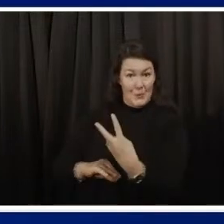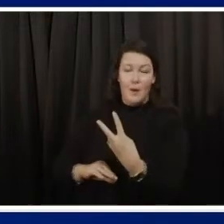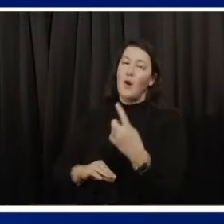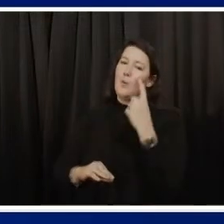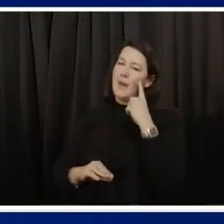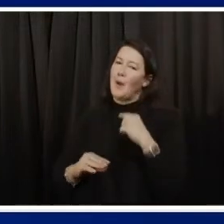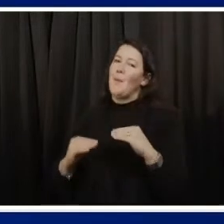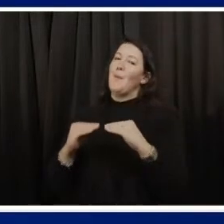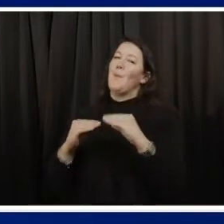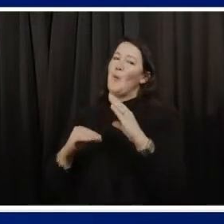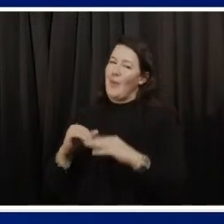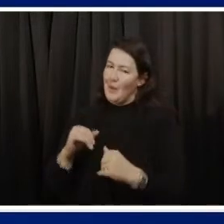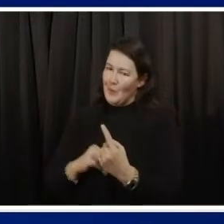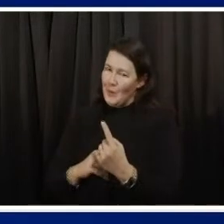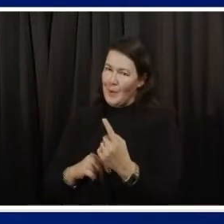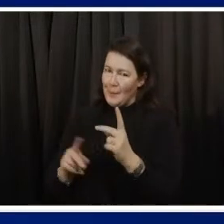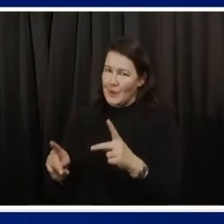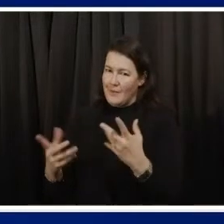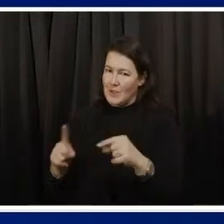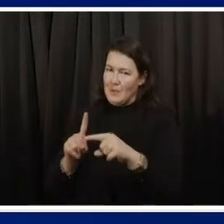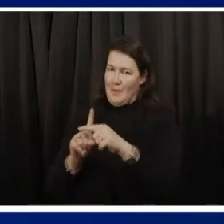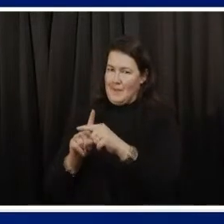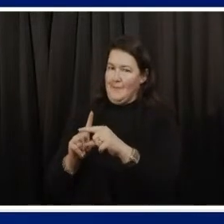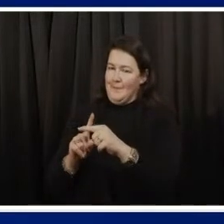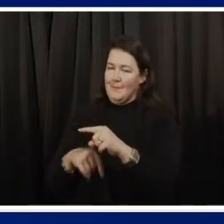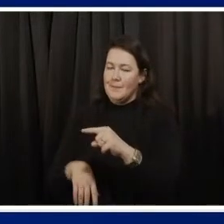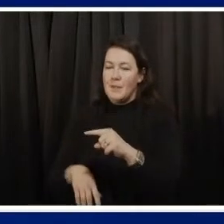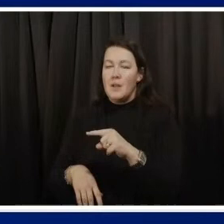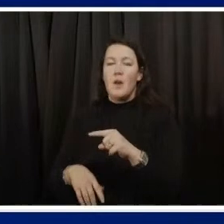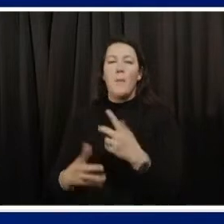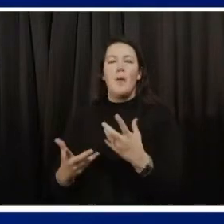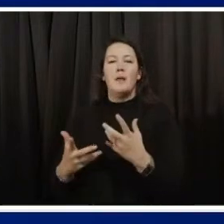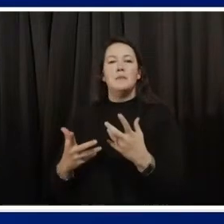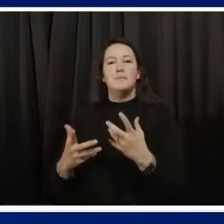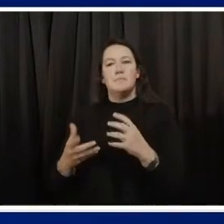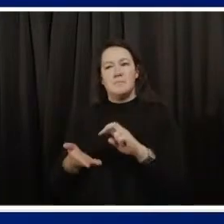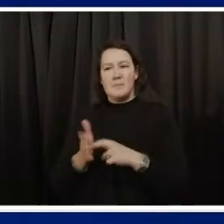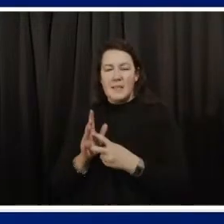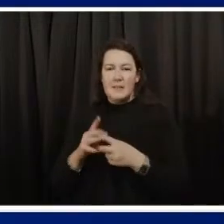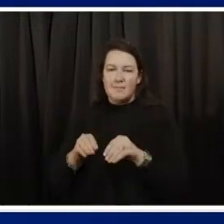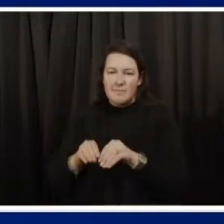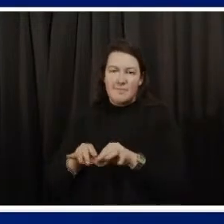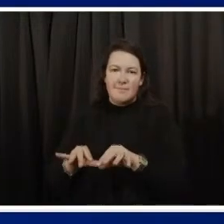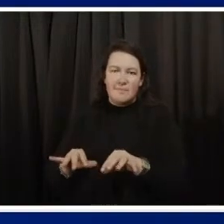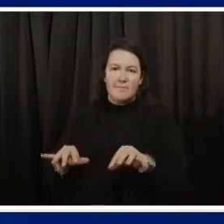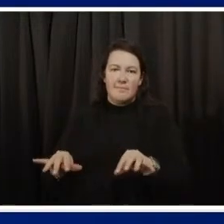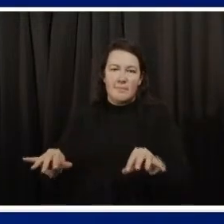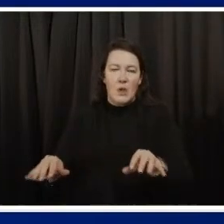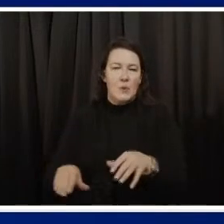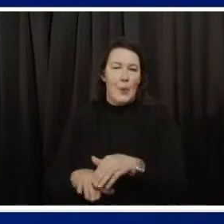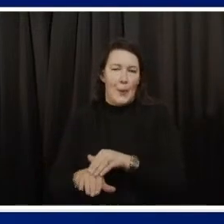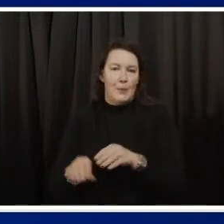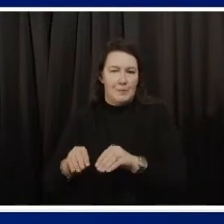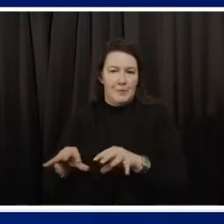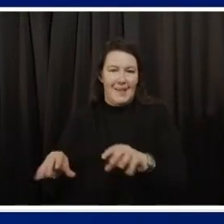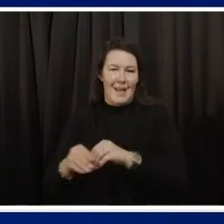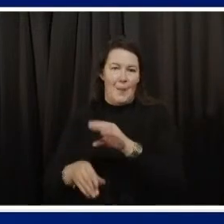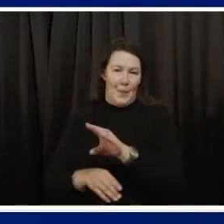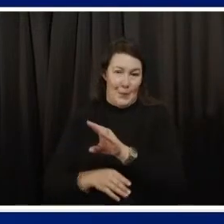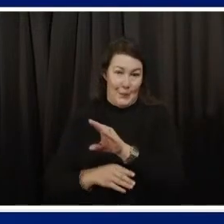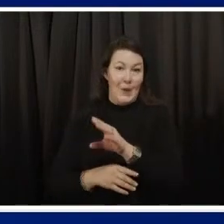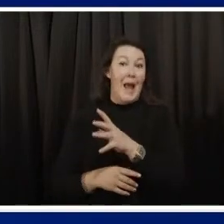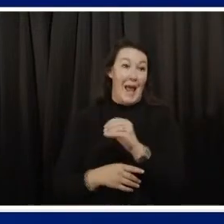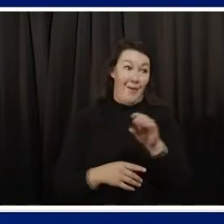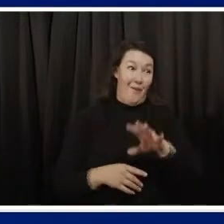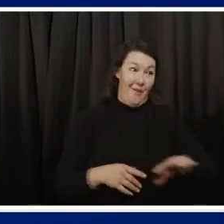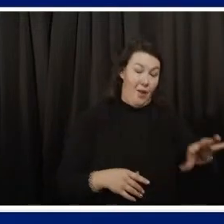one case, probably some low level of community transmission. And so our recommendation to Boulder residents and to all Coloradans is to